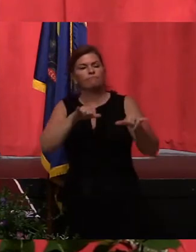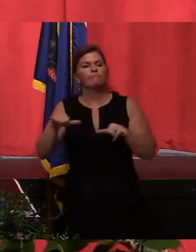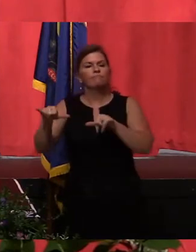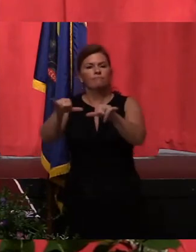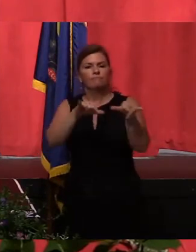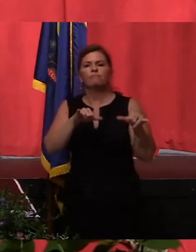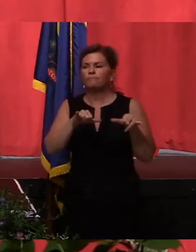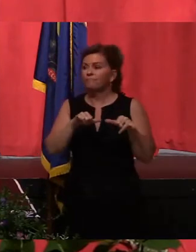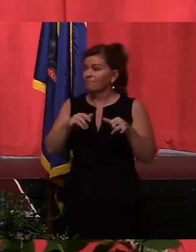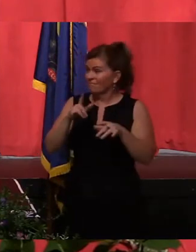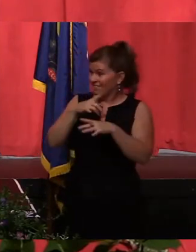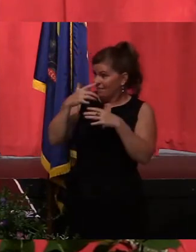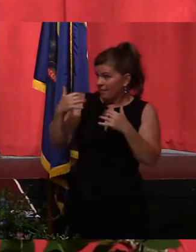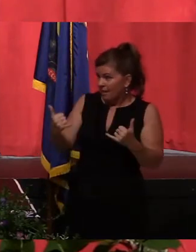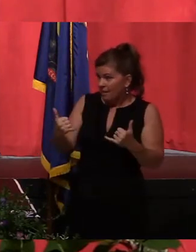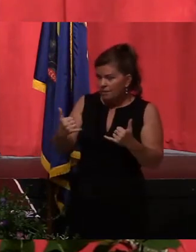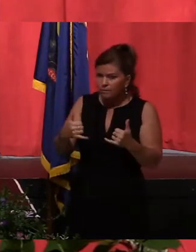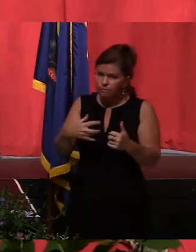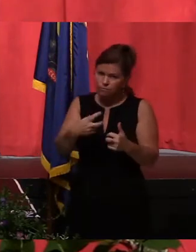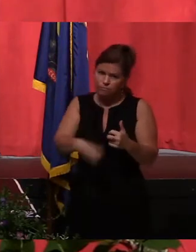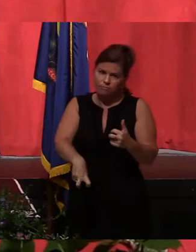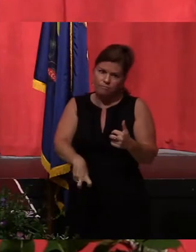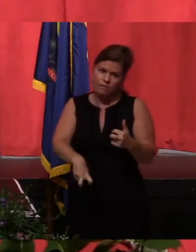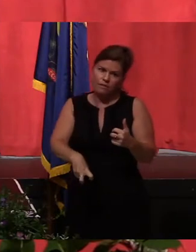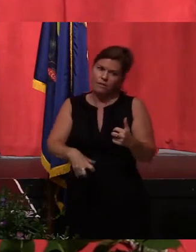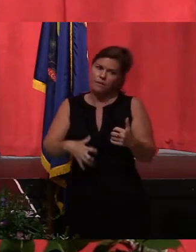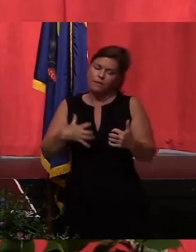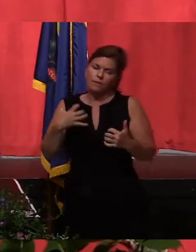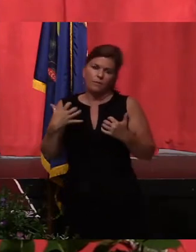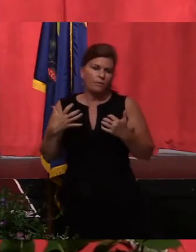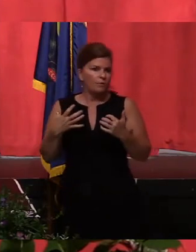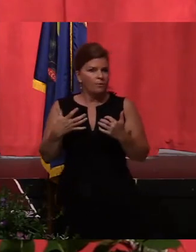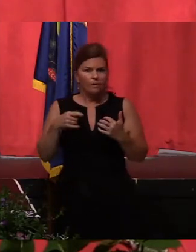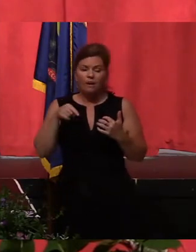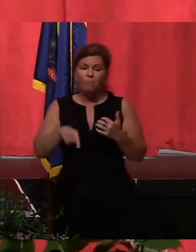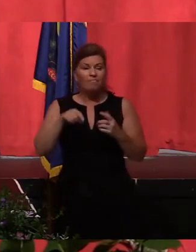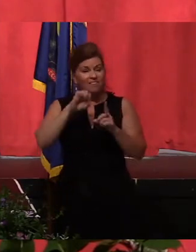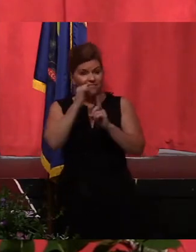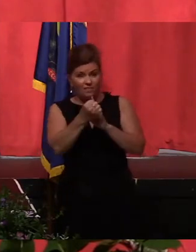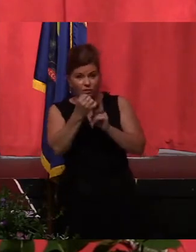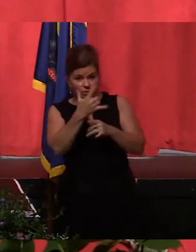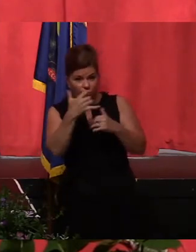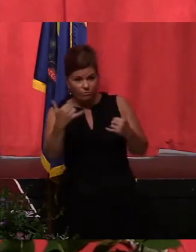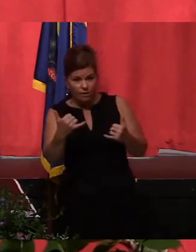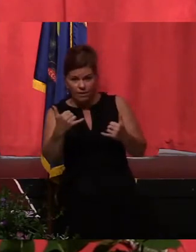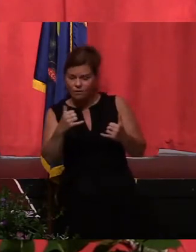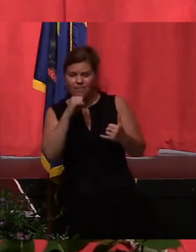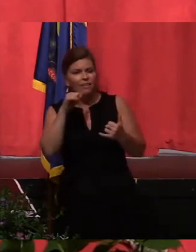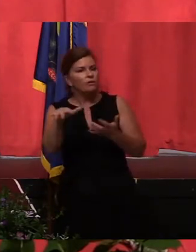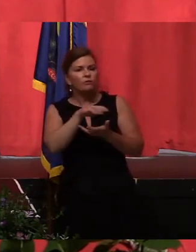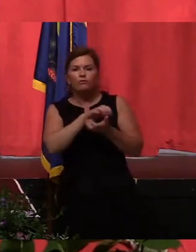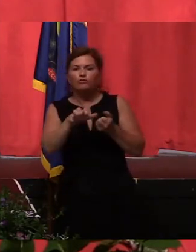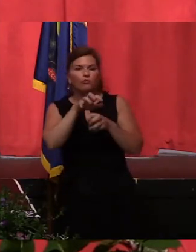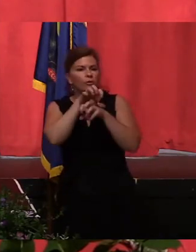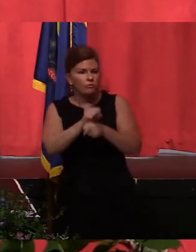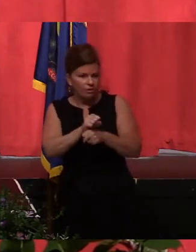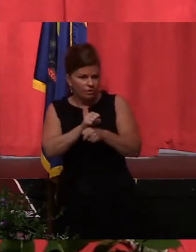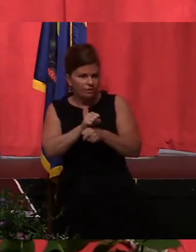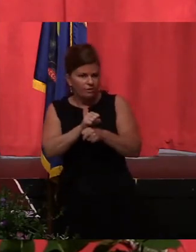in now challenge our traditions. However, these circumstances do not destroy our traditions. They only make them